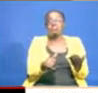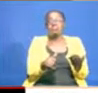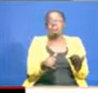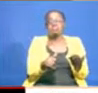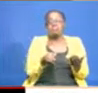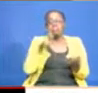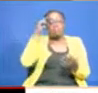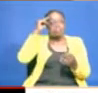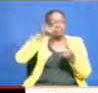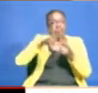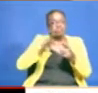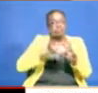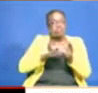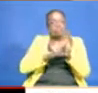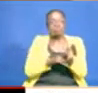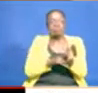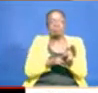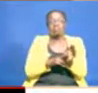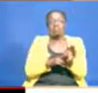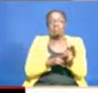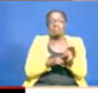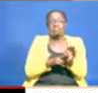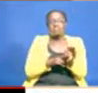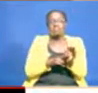of this woman seat, feel it.